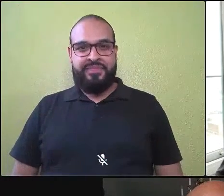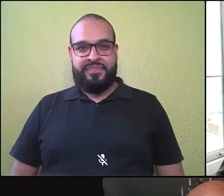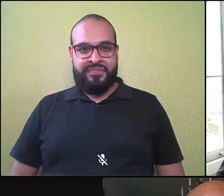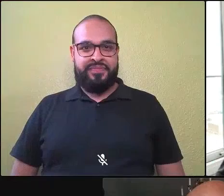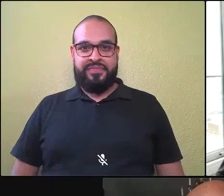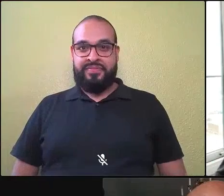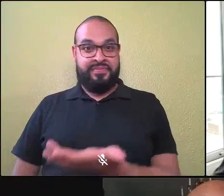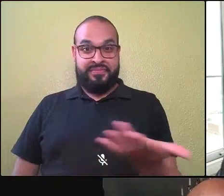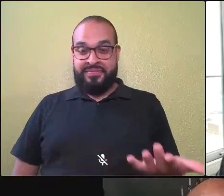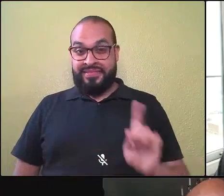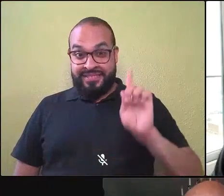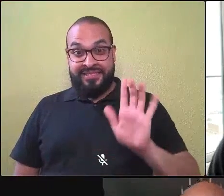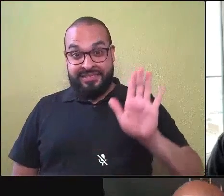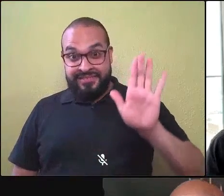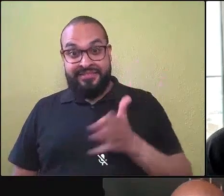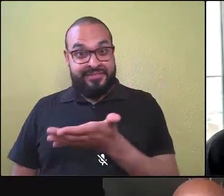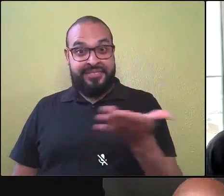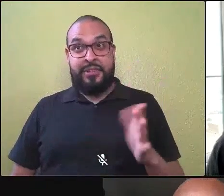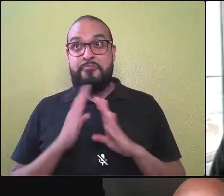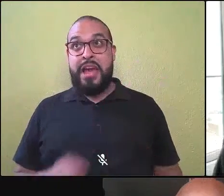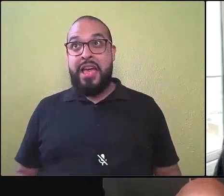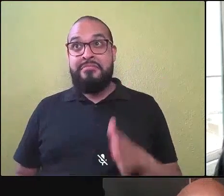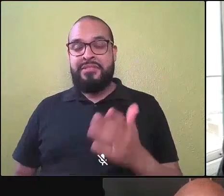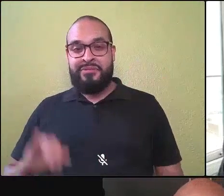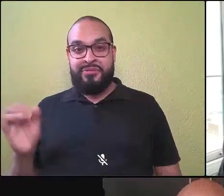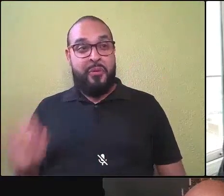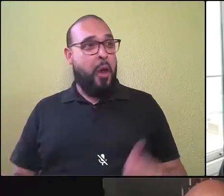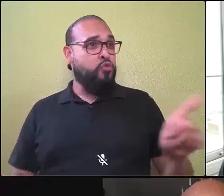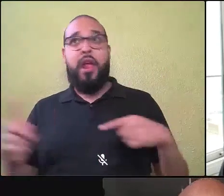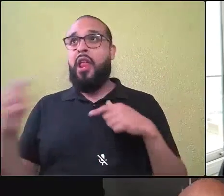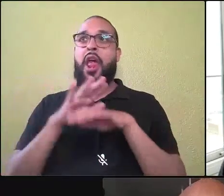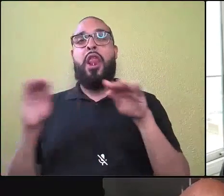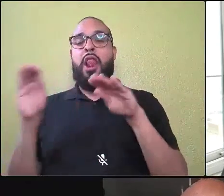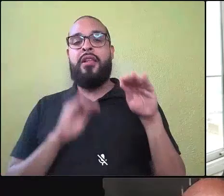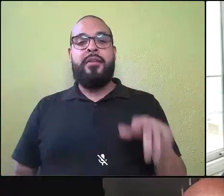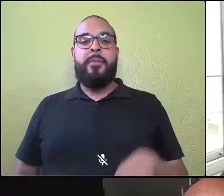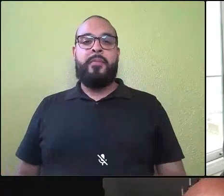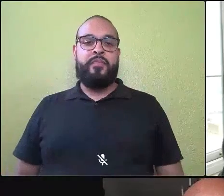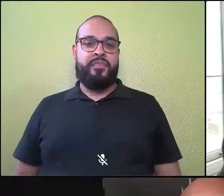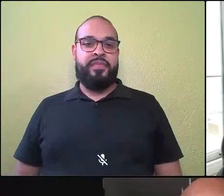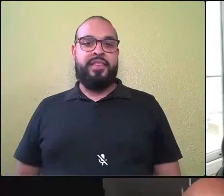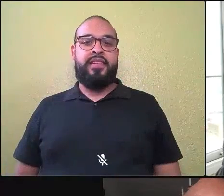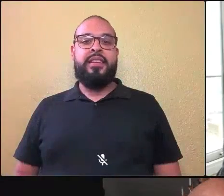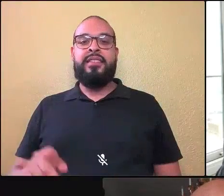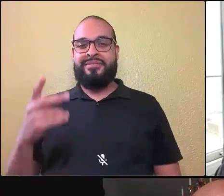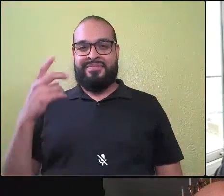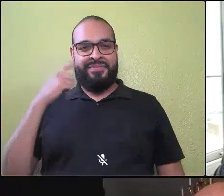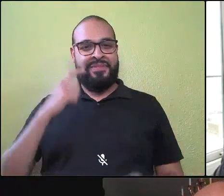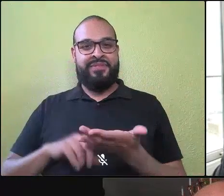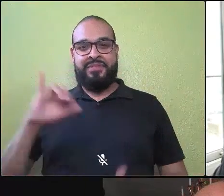I'm call on somewhere. Joy. Look like Joy wanted to talk. I know. He was slowly opening his mouth.